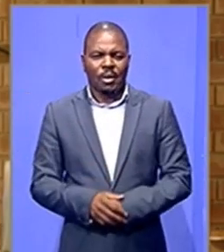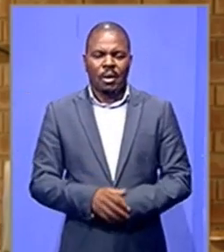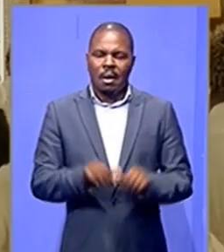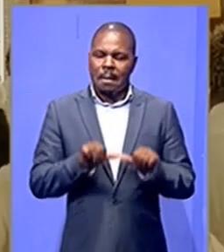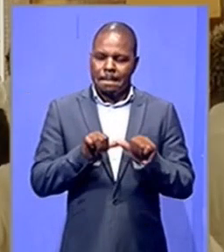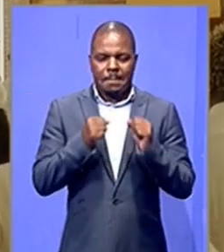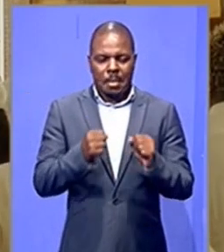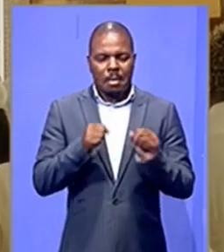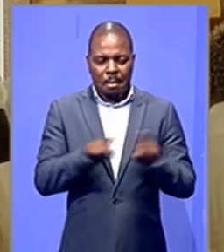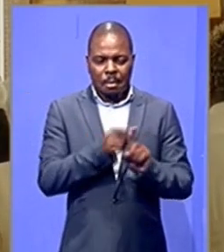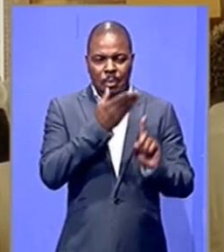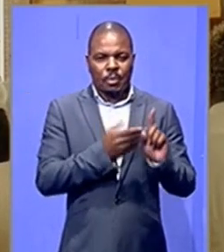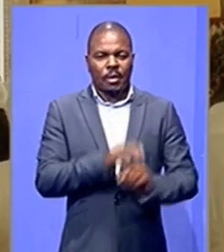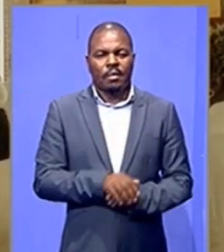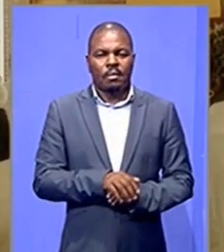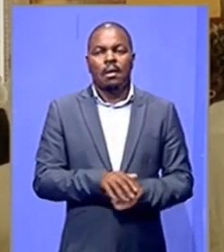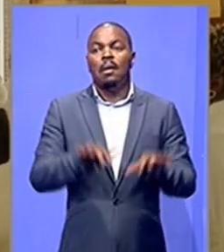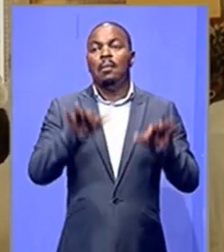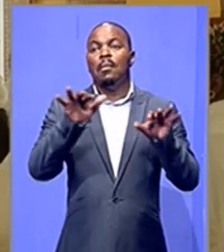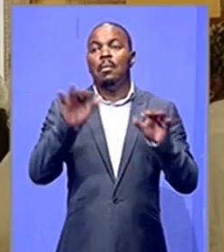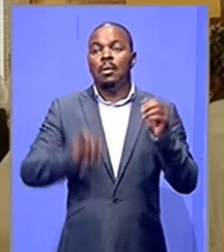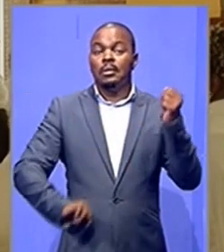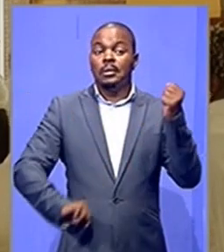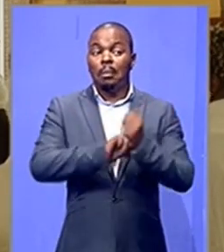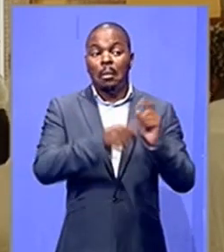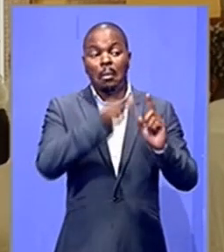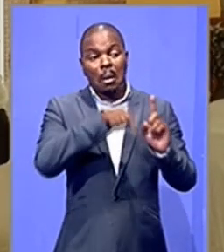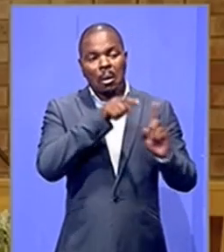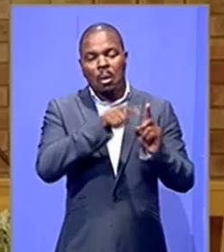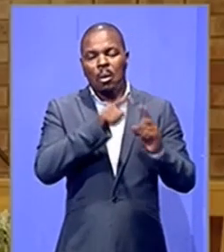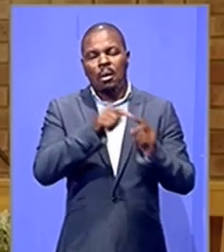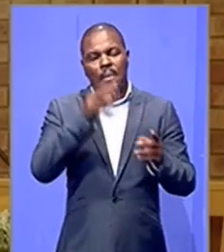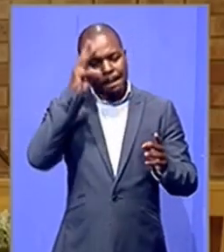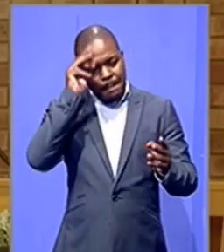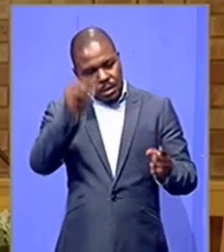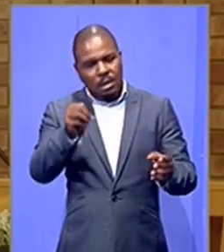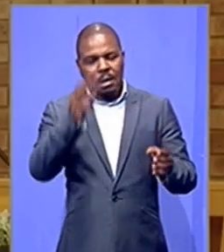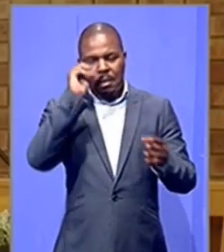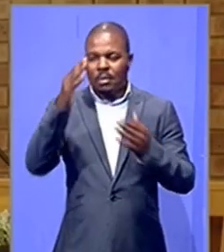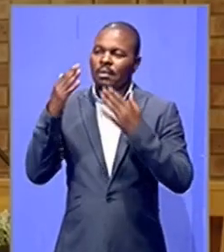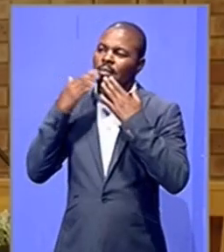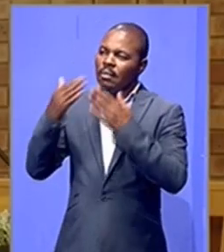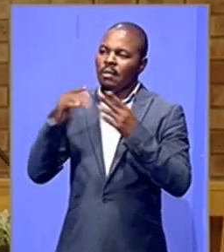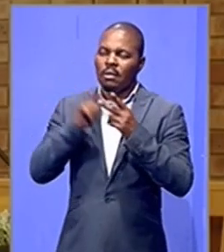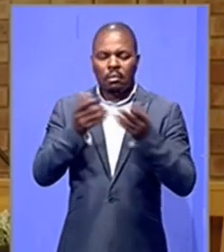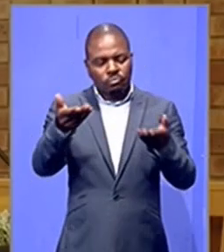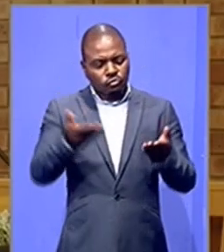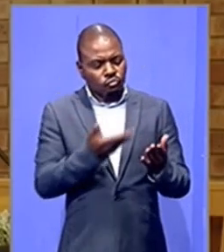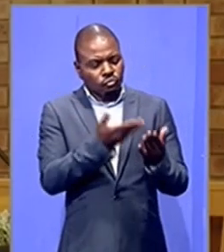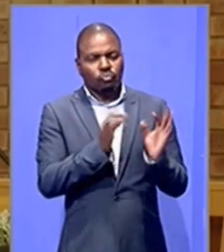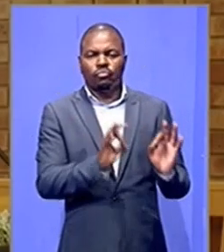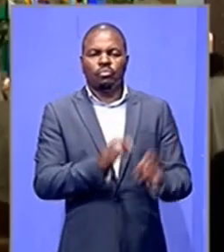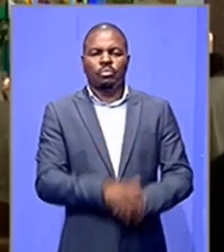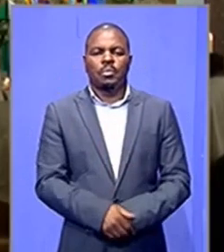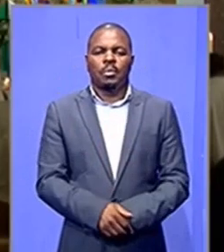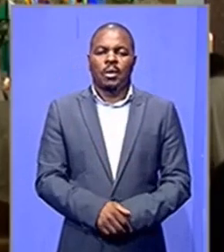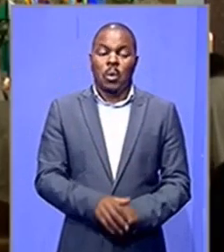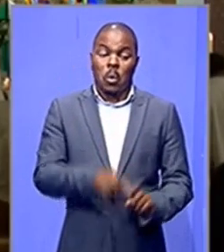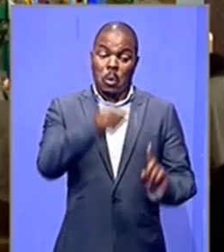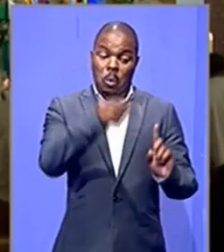be. O lebogile balatedi ba Makhado ka melaetsa ya bona le go mo amogela ka seabeng a le sona. Riky